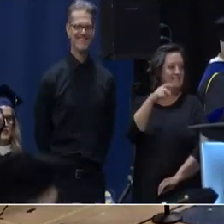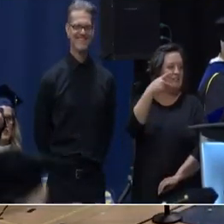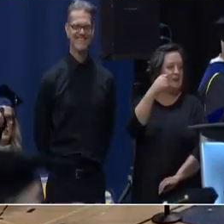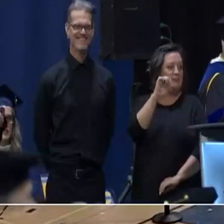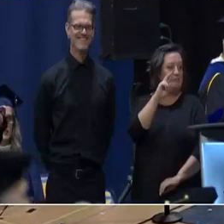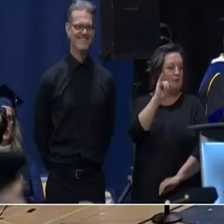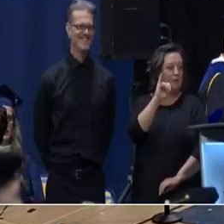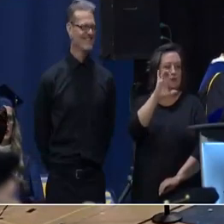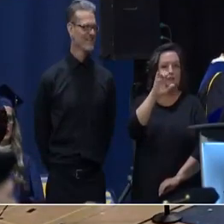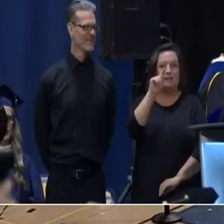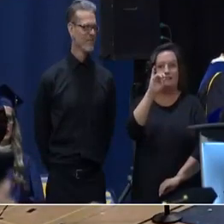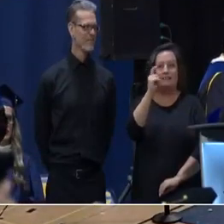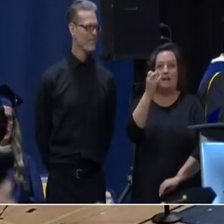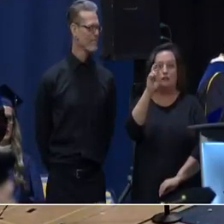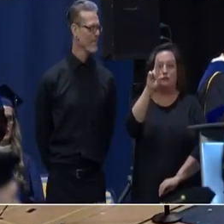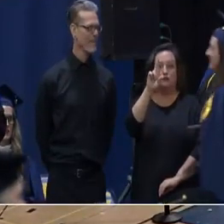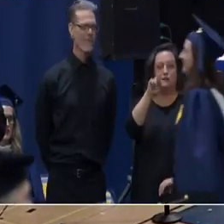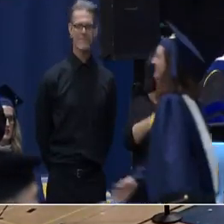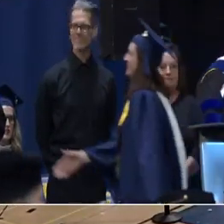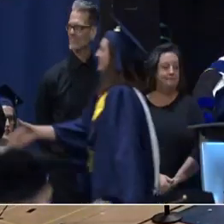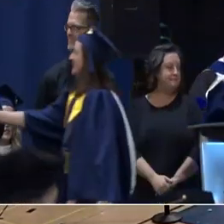Patricia Texter.